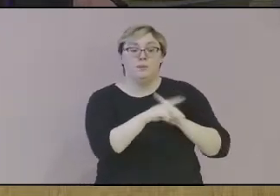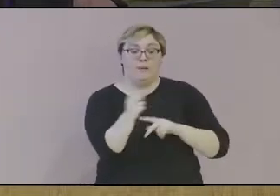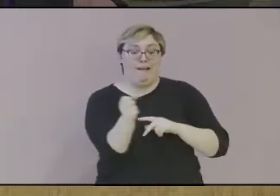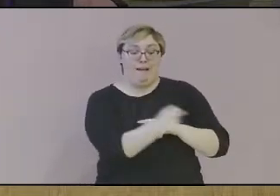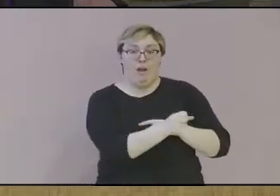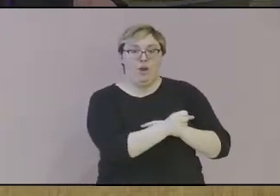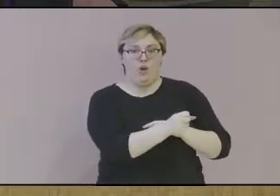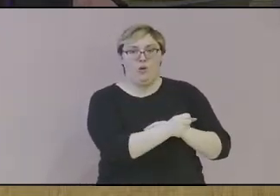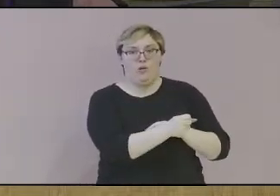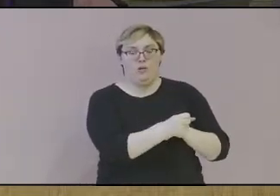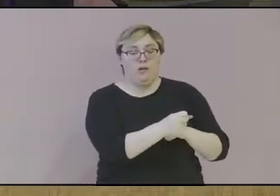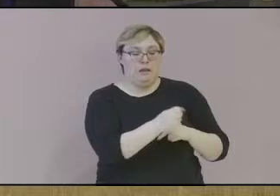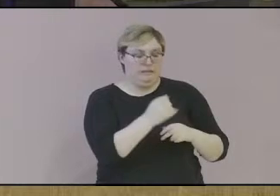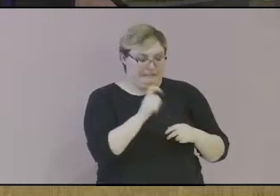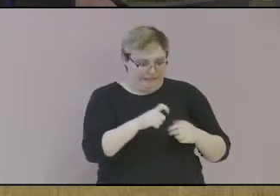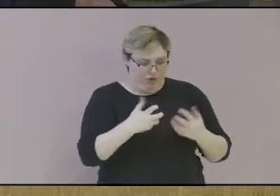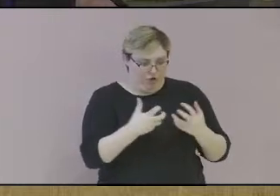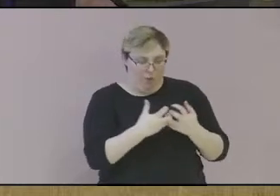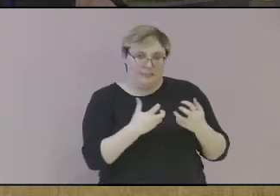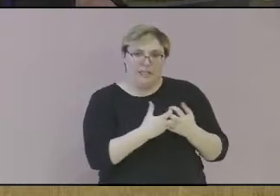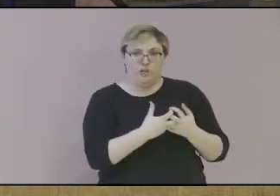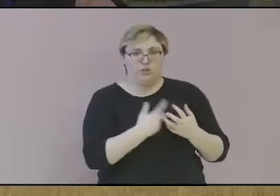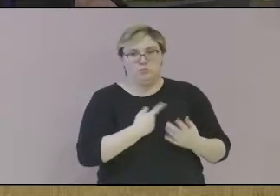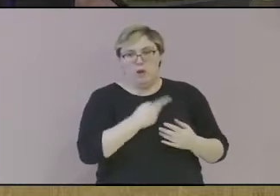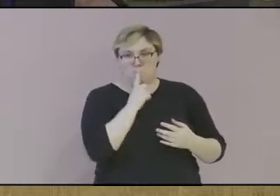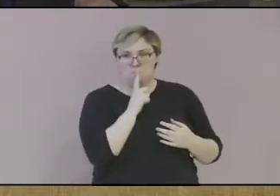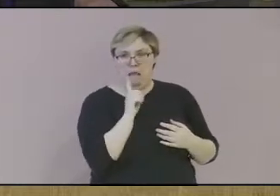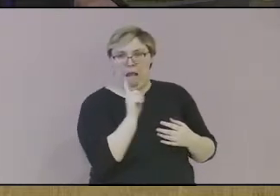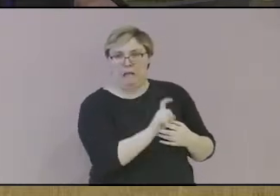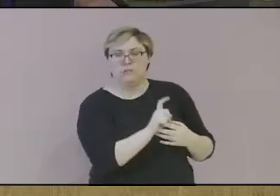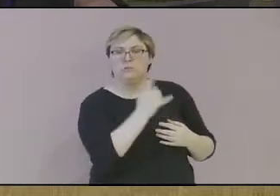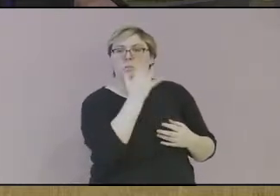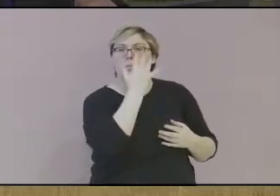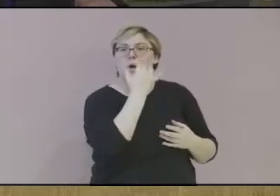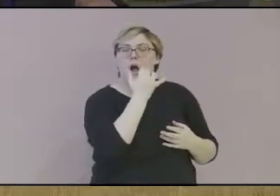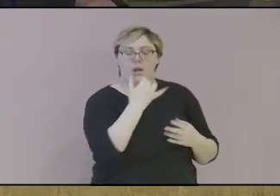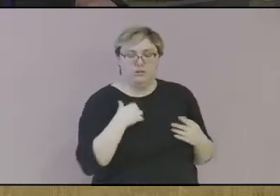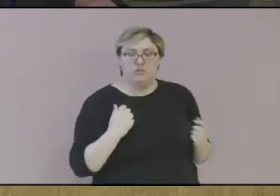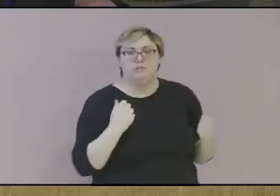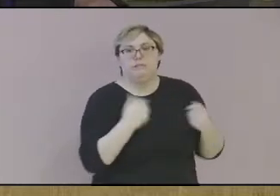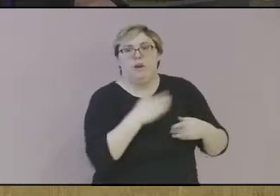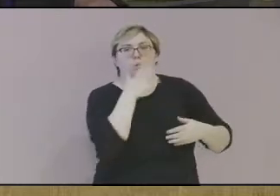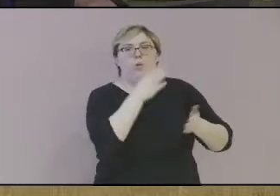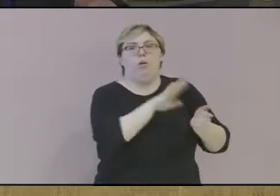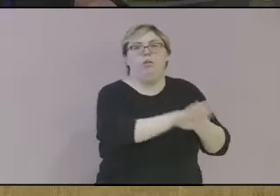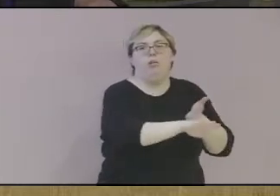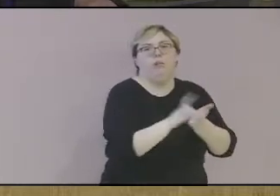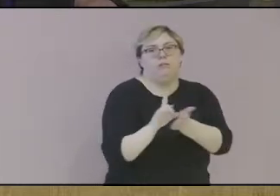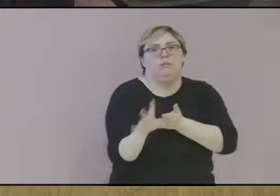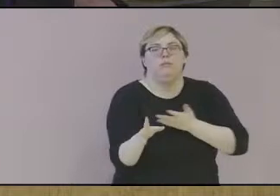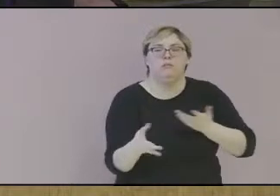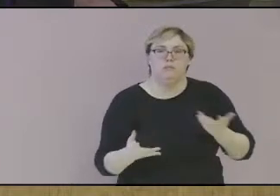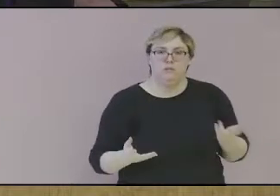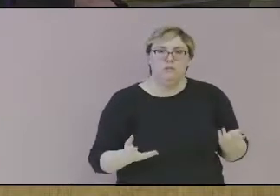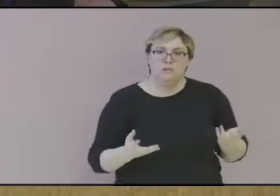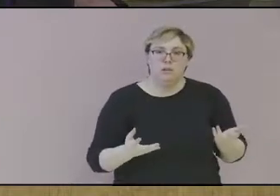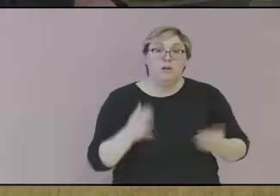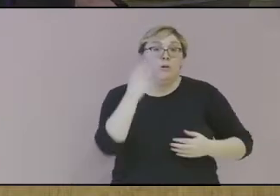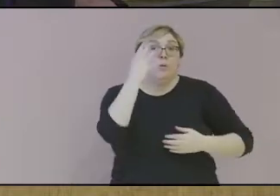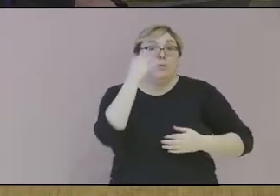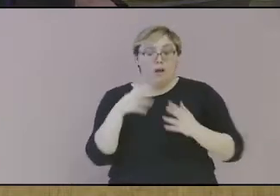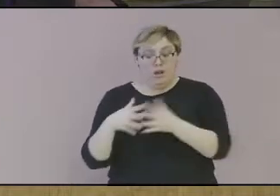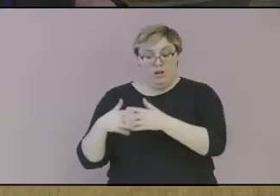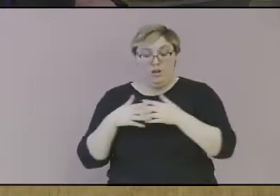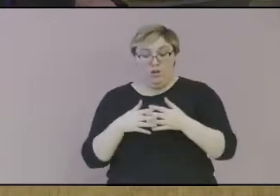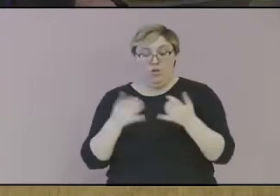will be denied them, even if they haven't been denied them yet. There's a climate and rhetoric that's very ableist